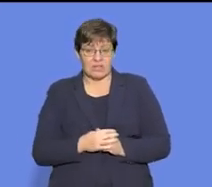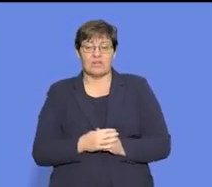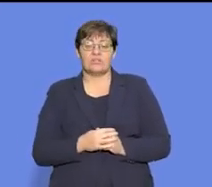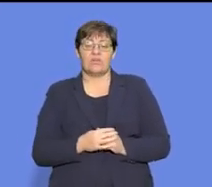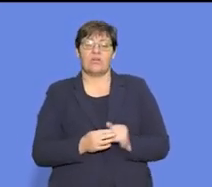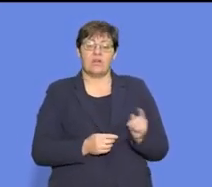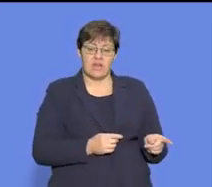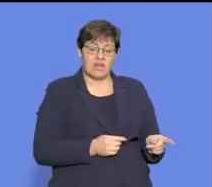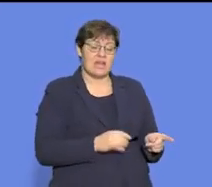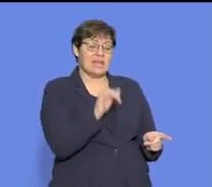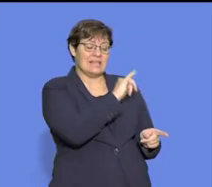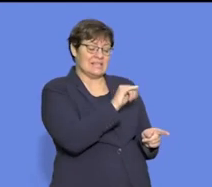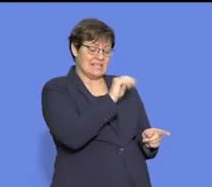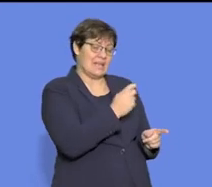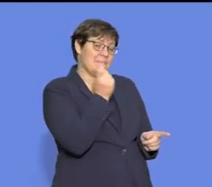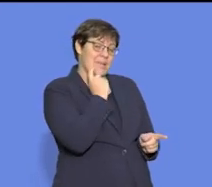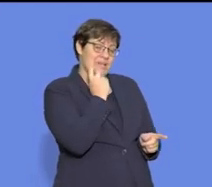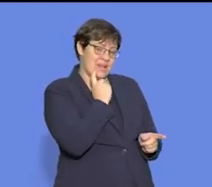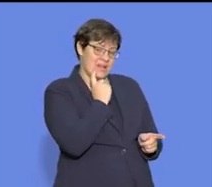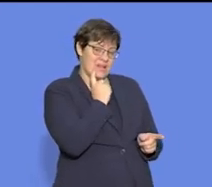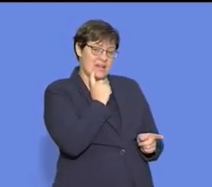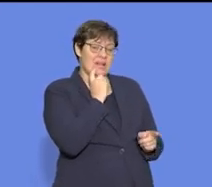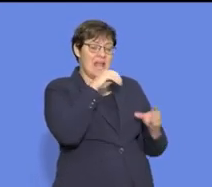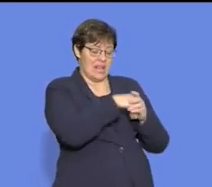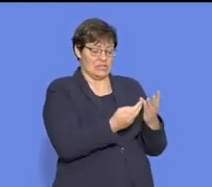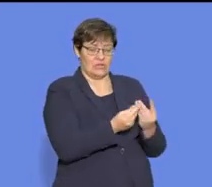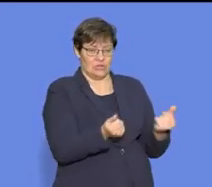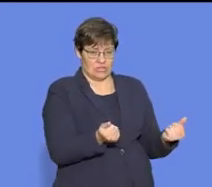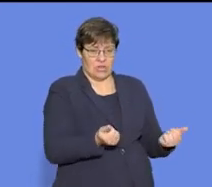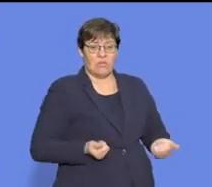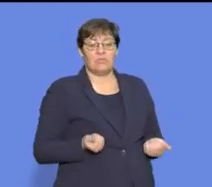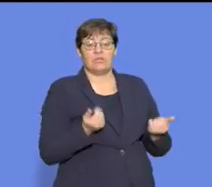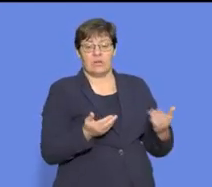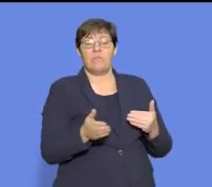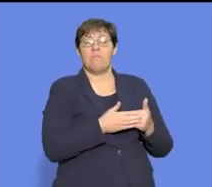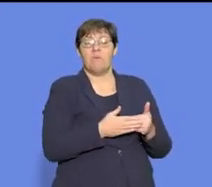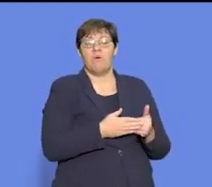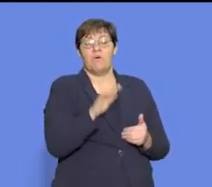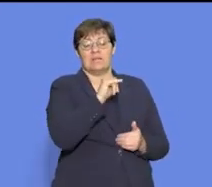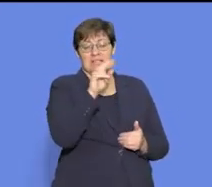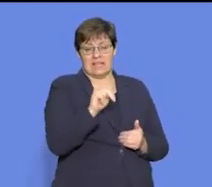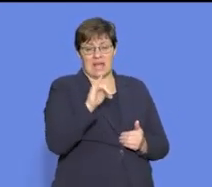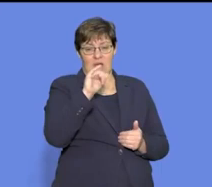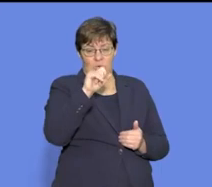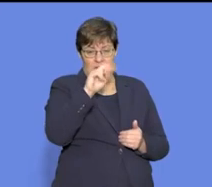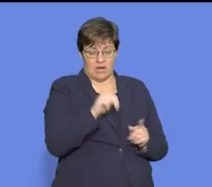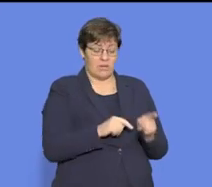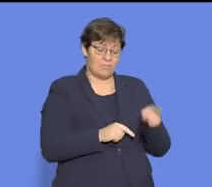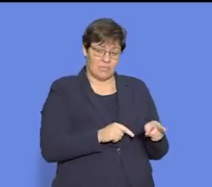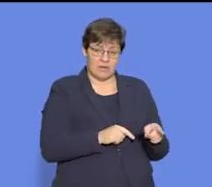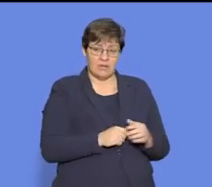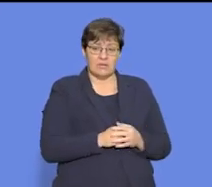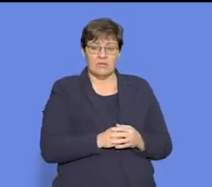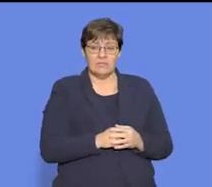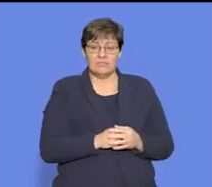here the reaction is the zinc ions, zinc metal is going into solution to produce more zinc ions.